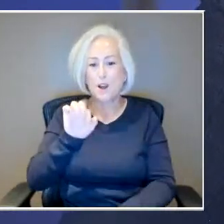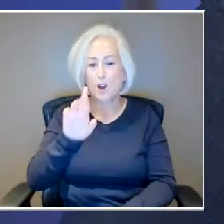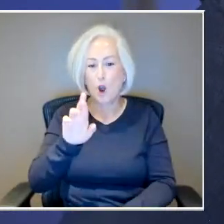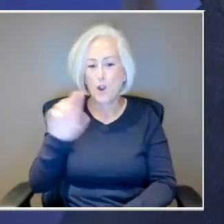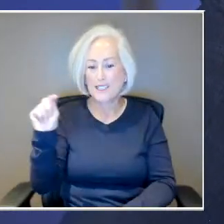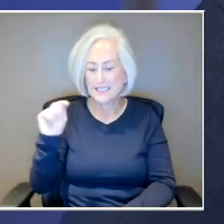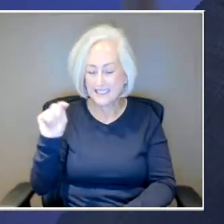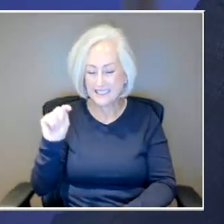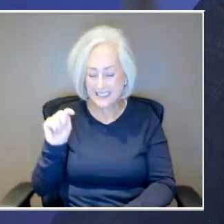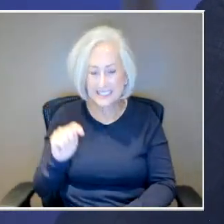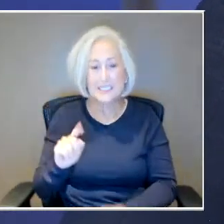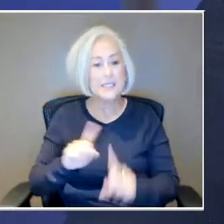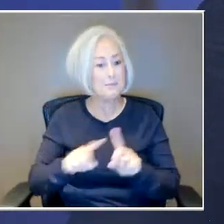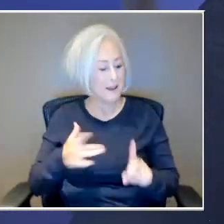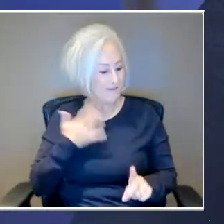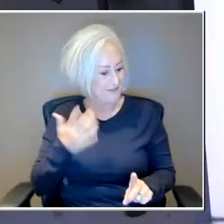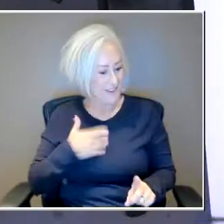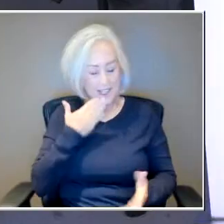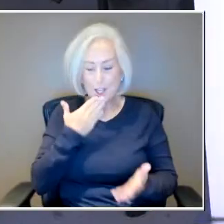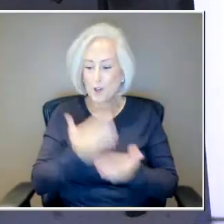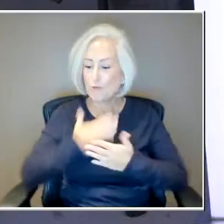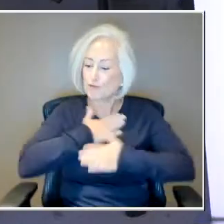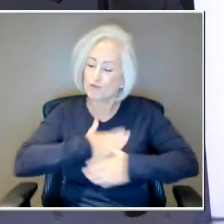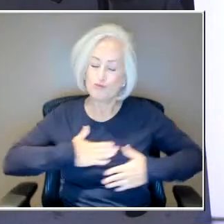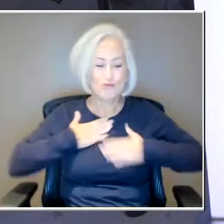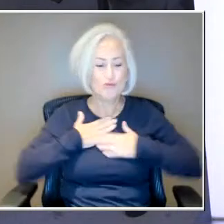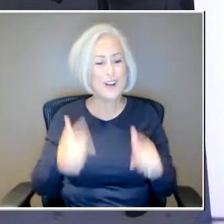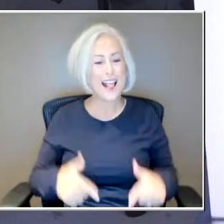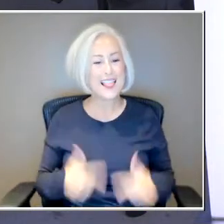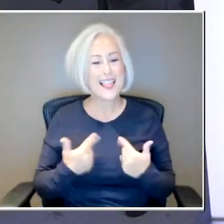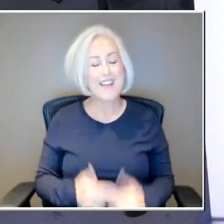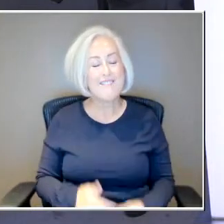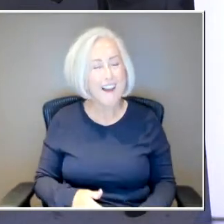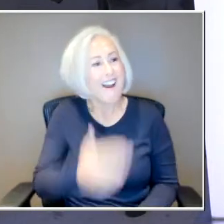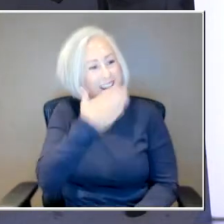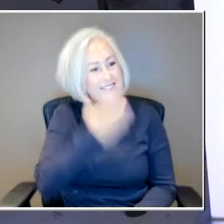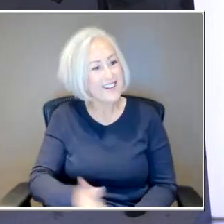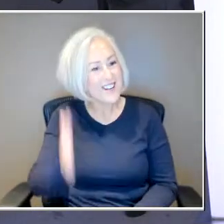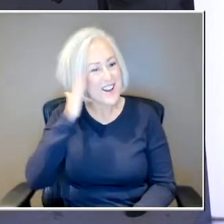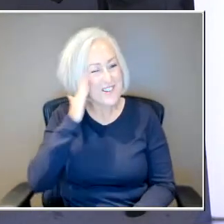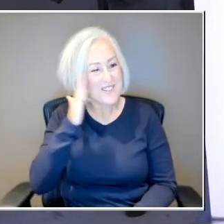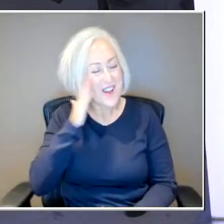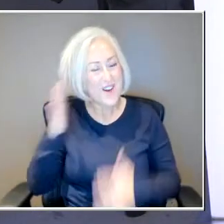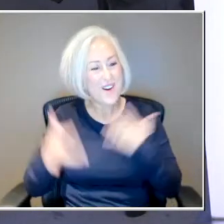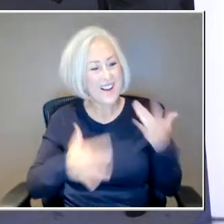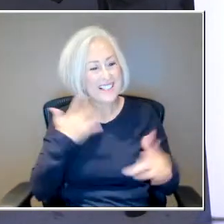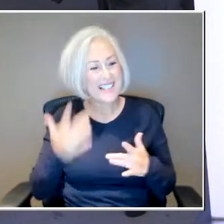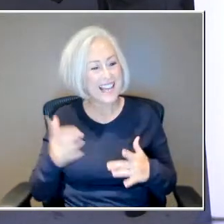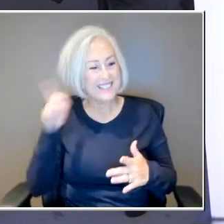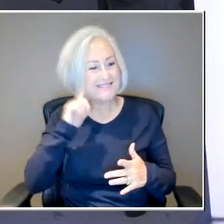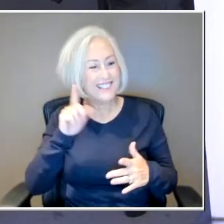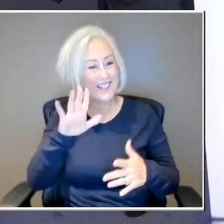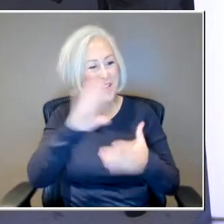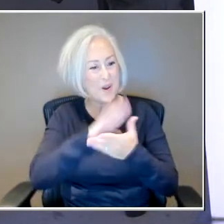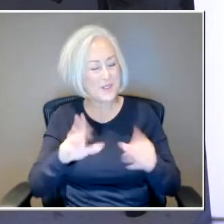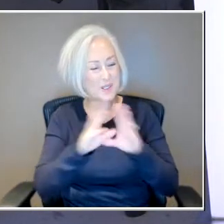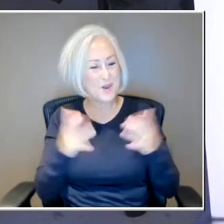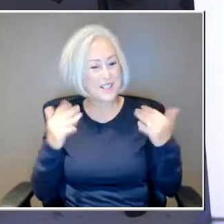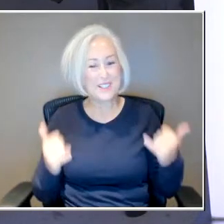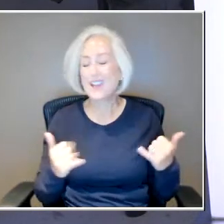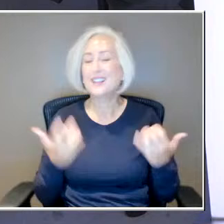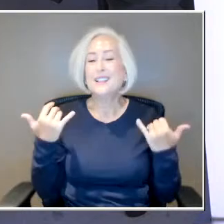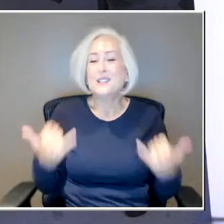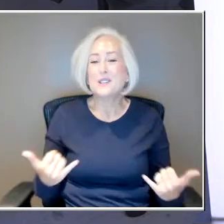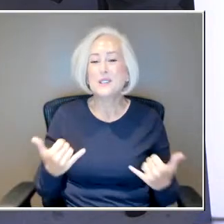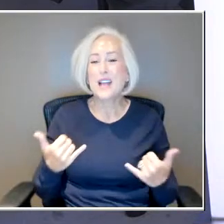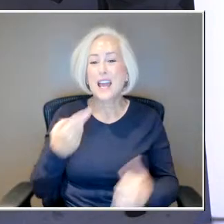great, living my life. Well, I love to hear that. We love to hear that. We're excited to hear about your story today. We are also joined this morning by